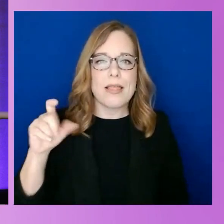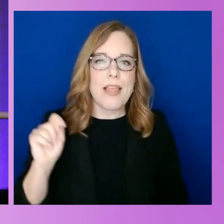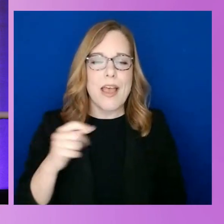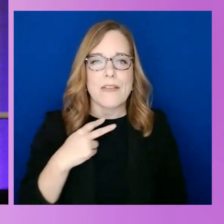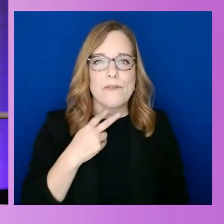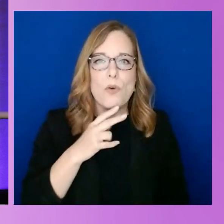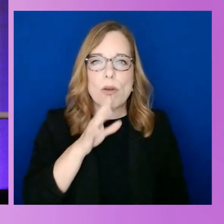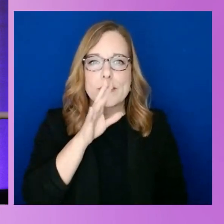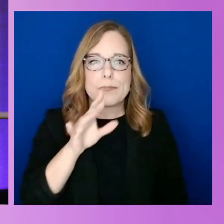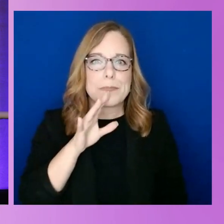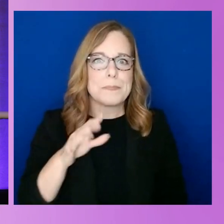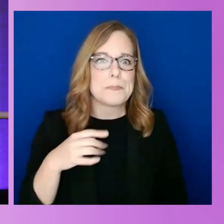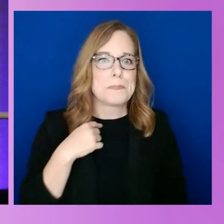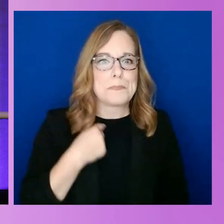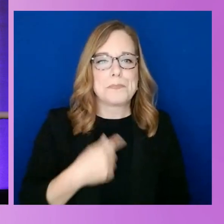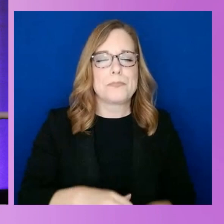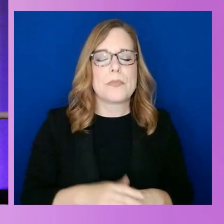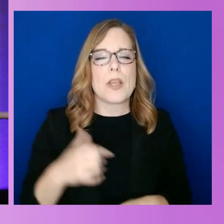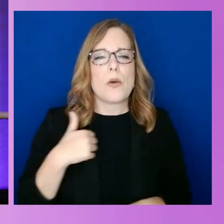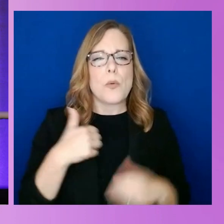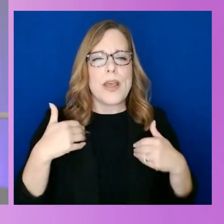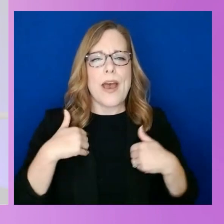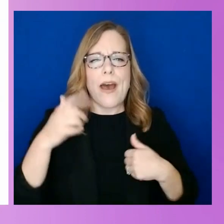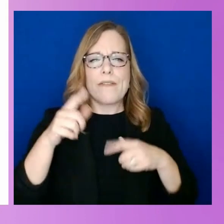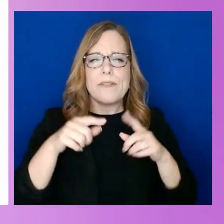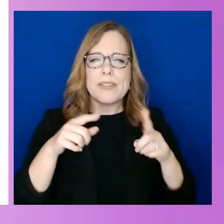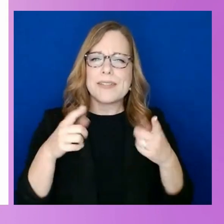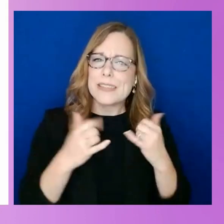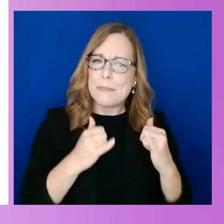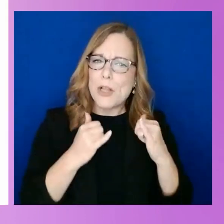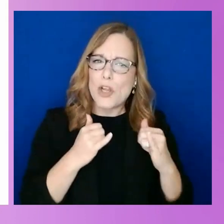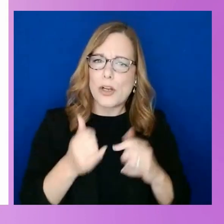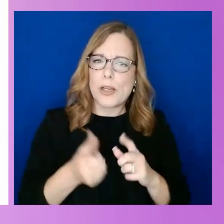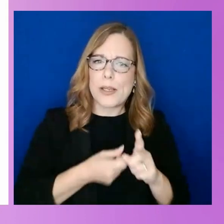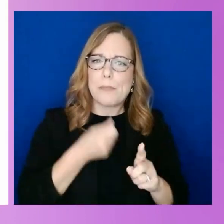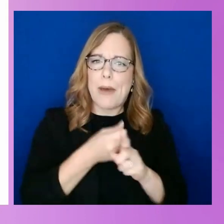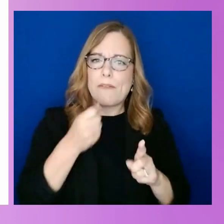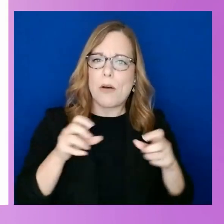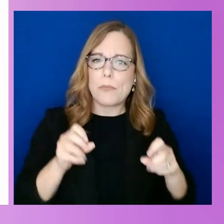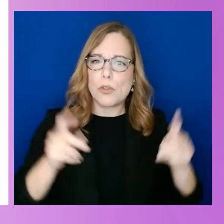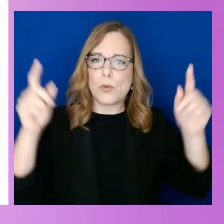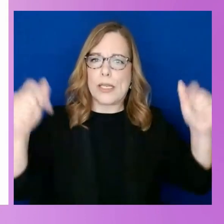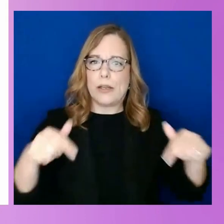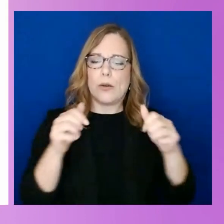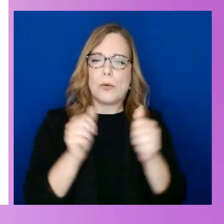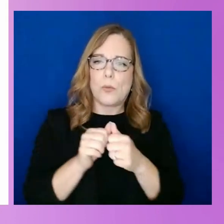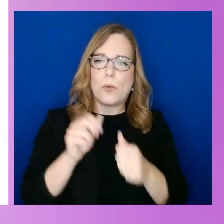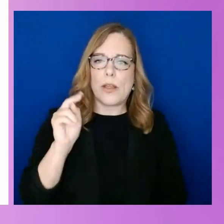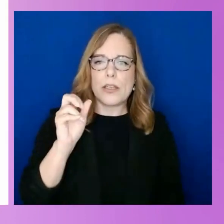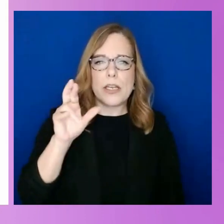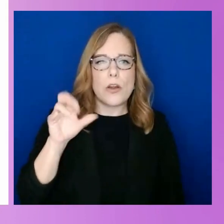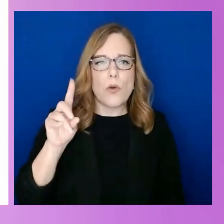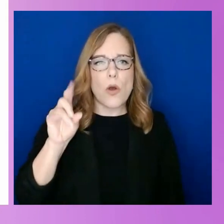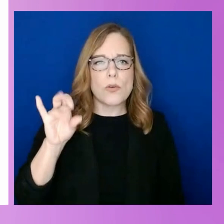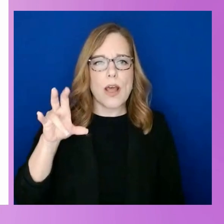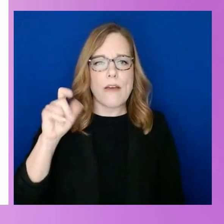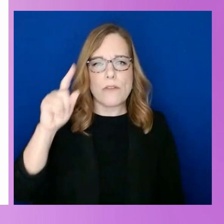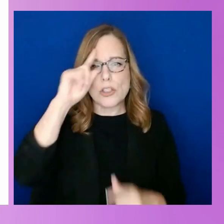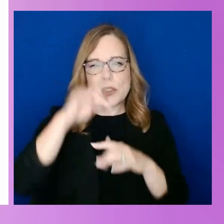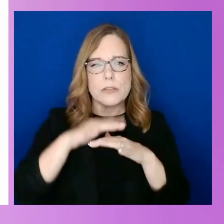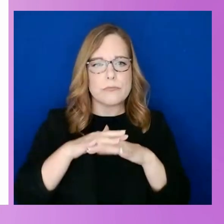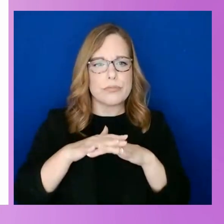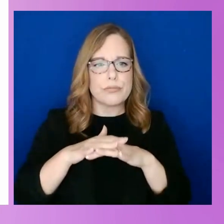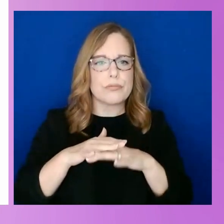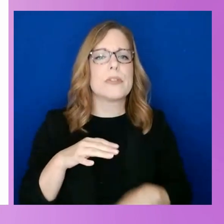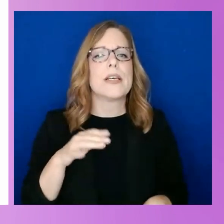First, a bit of context setting. Neurodivergence consists of a range of neurologic conditions, top ones